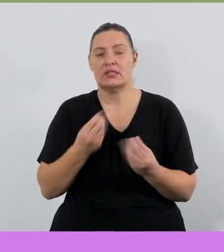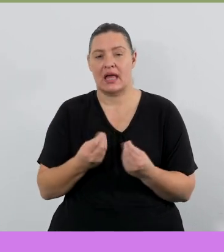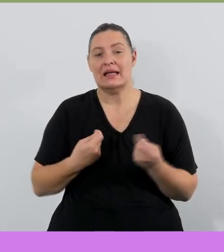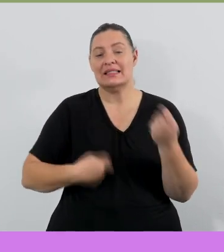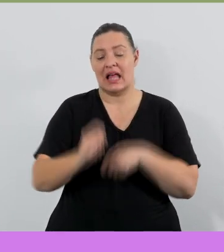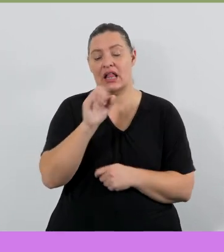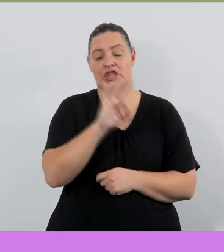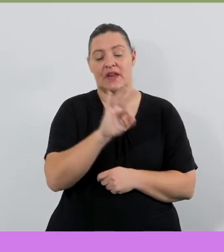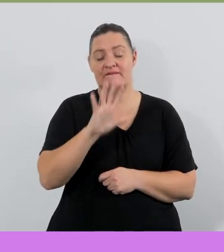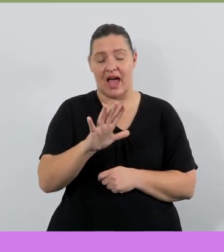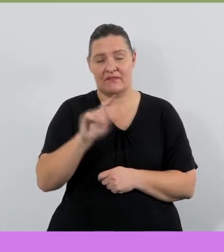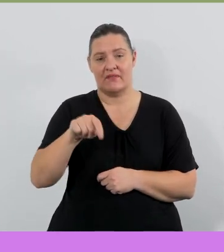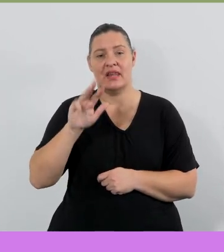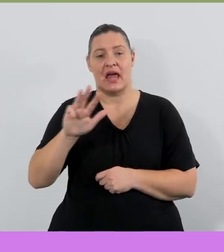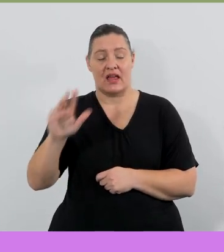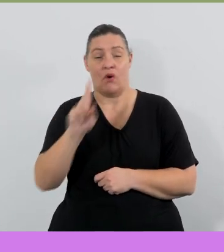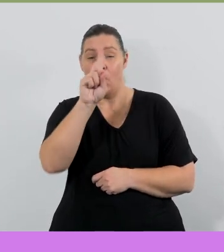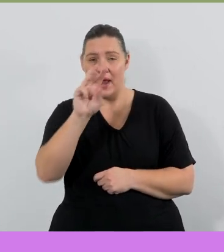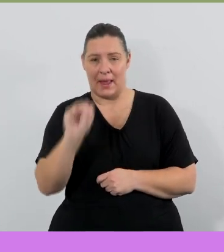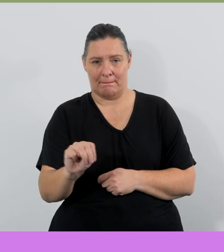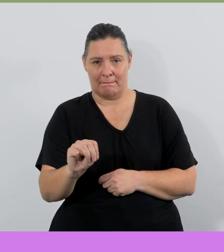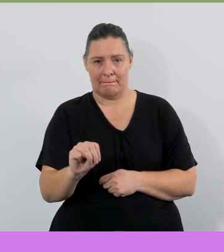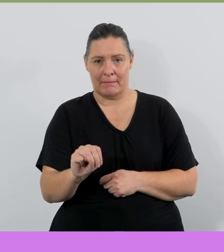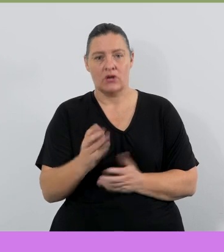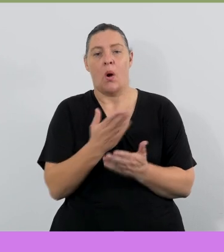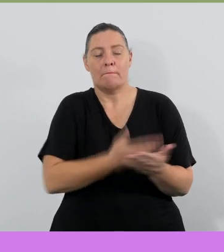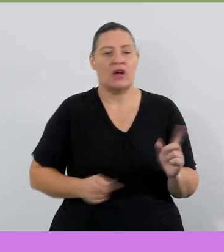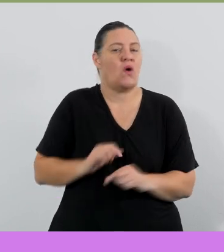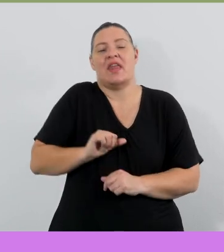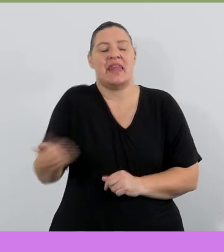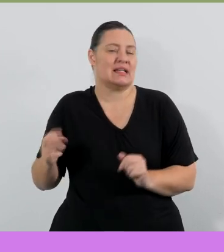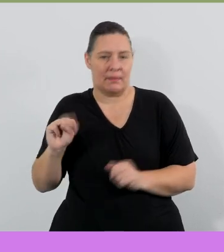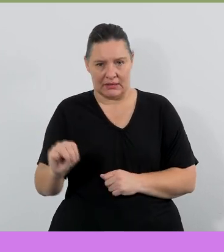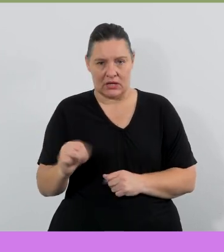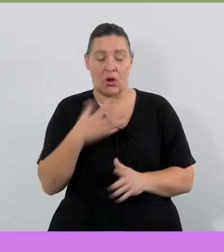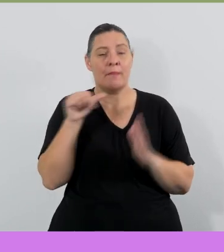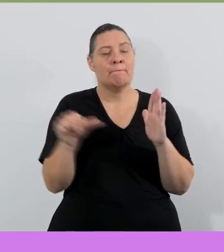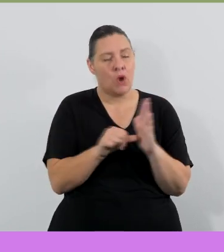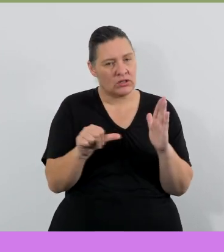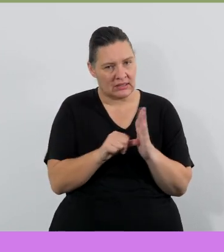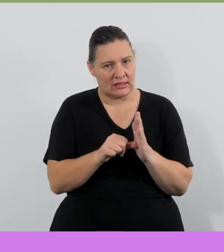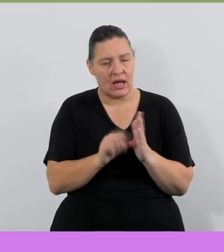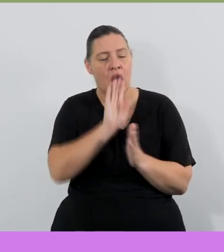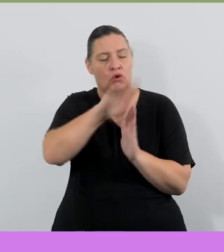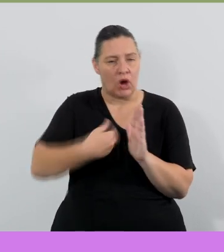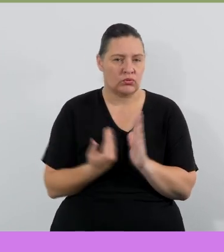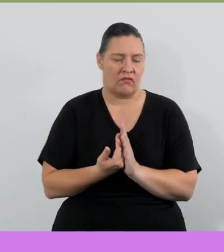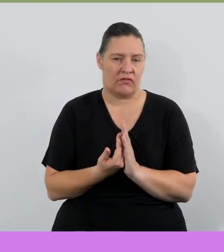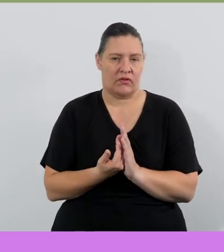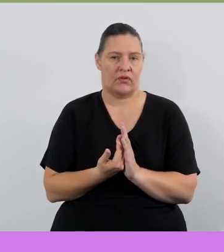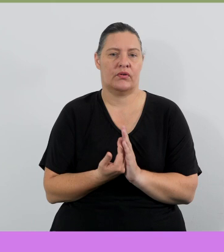for 35.99 per meter, not part of the next meter. So therefore it's important, you have to round this